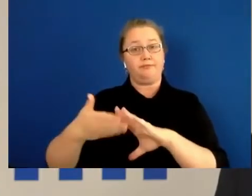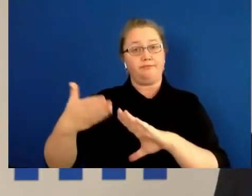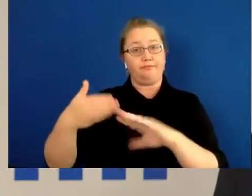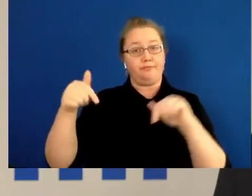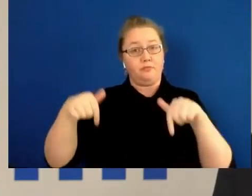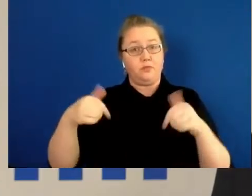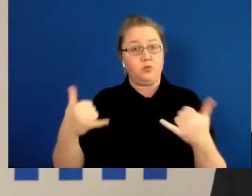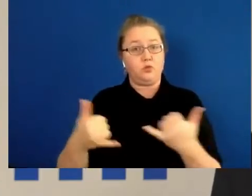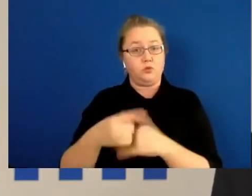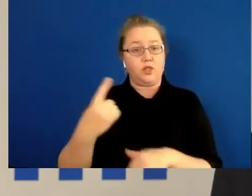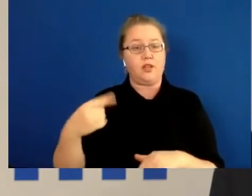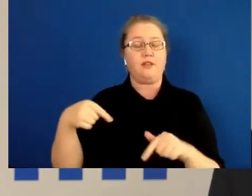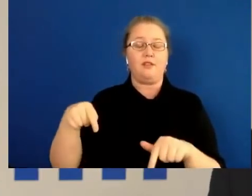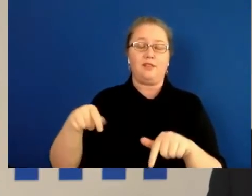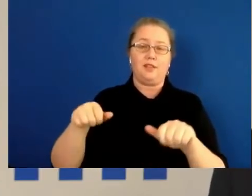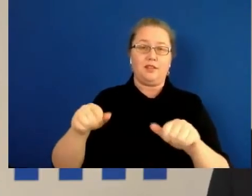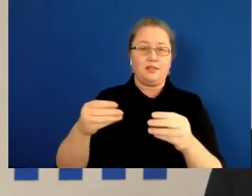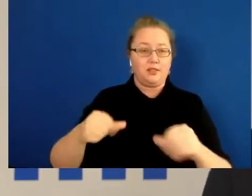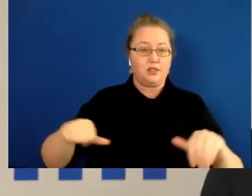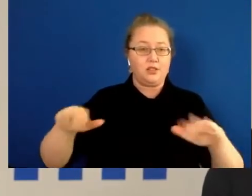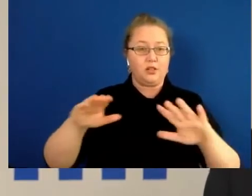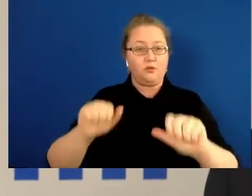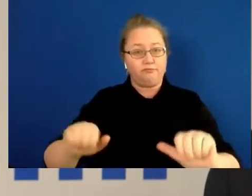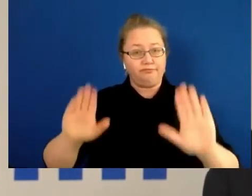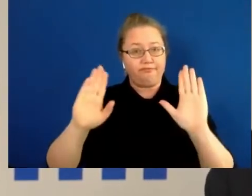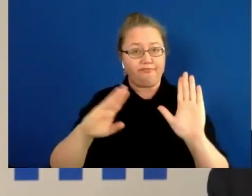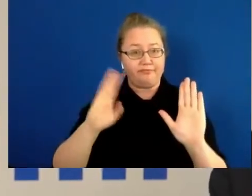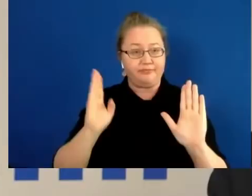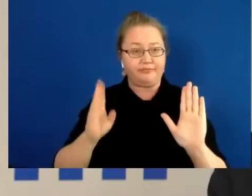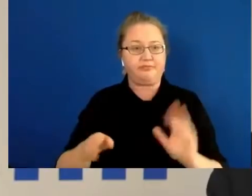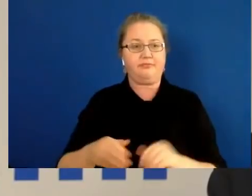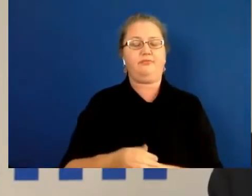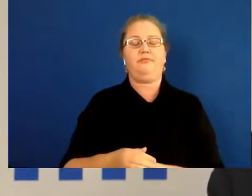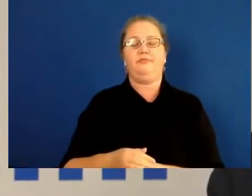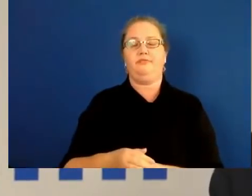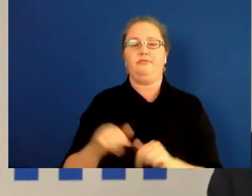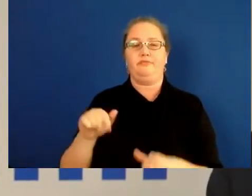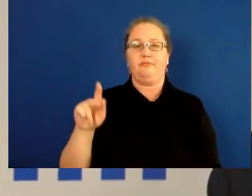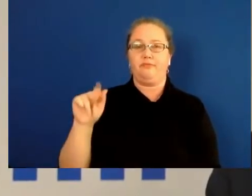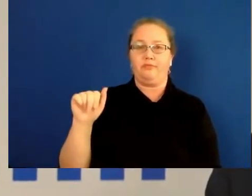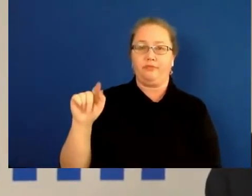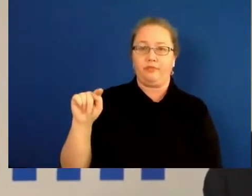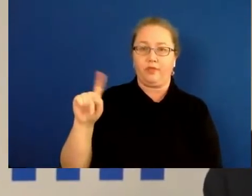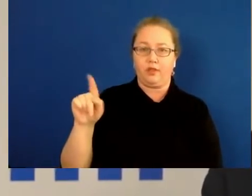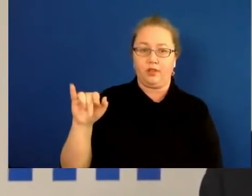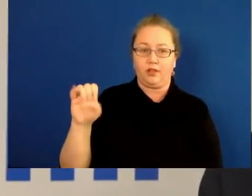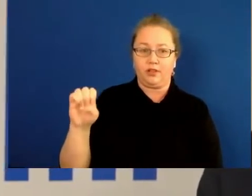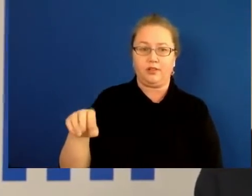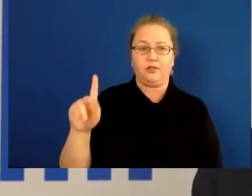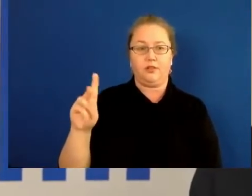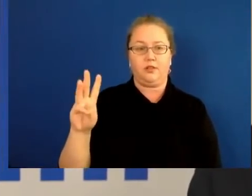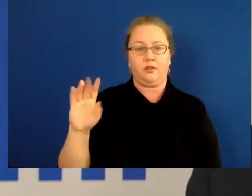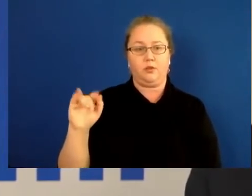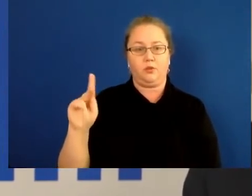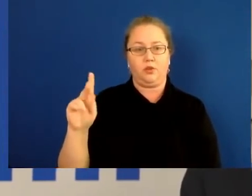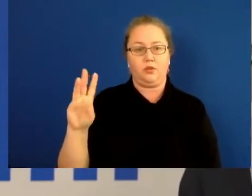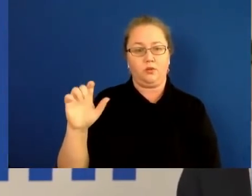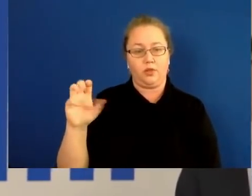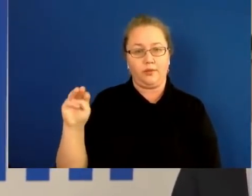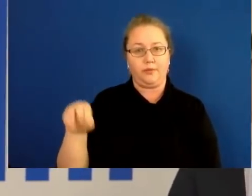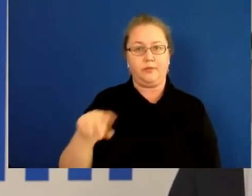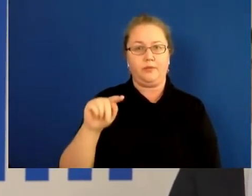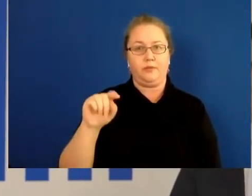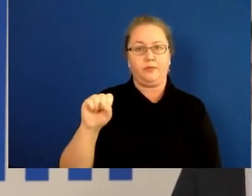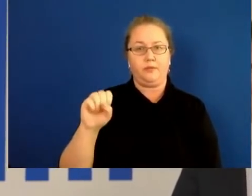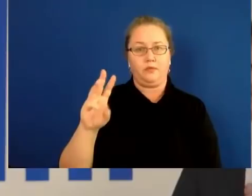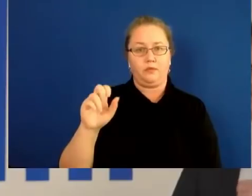Good afternoon, everyone, and thank you for joining us today for the provincial COVID-19 update and media availability